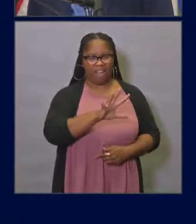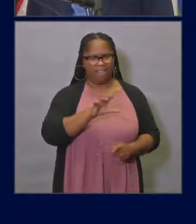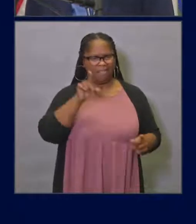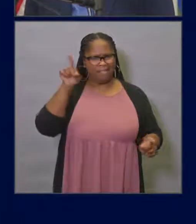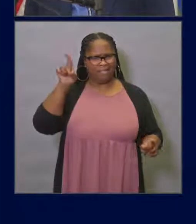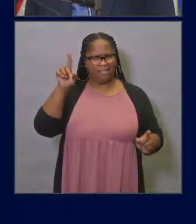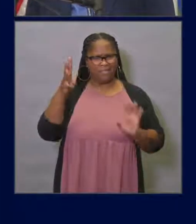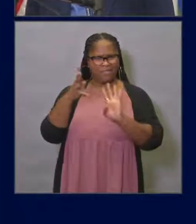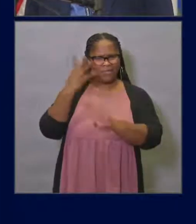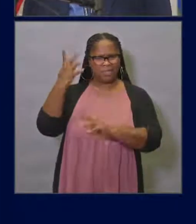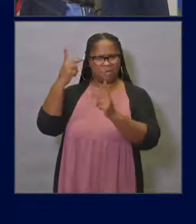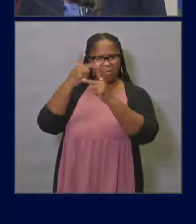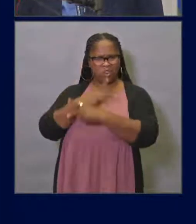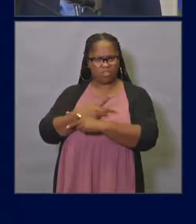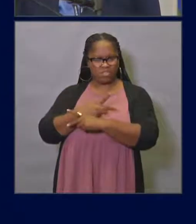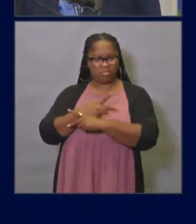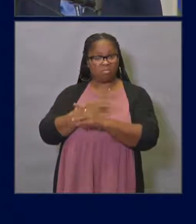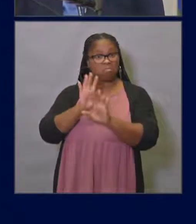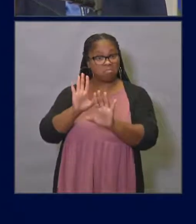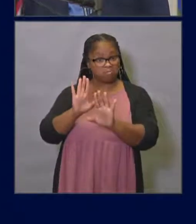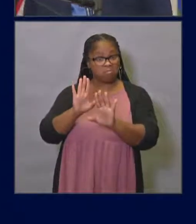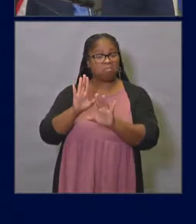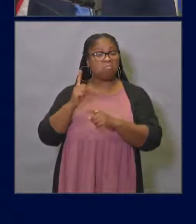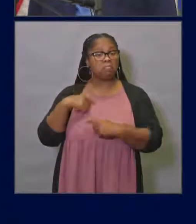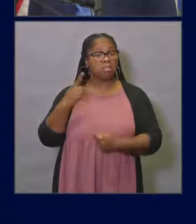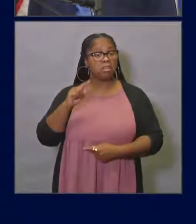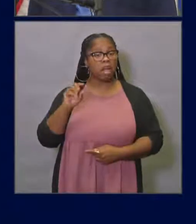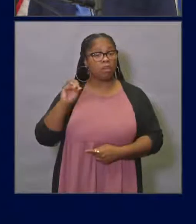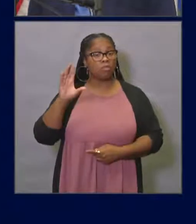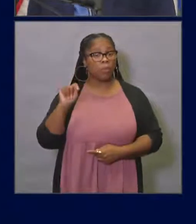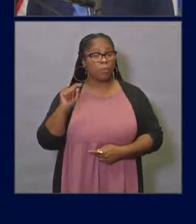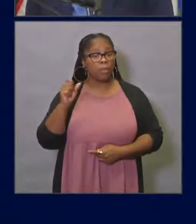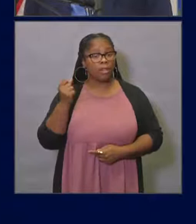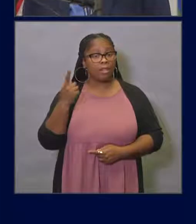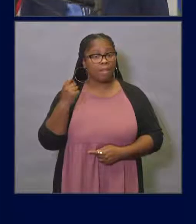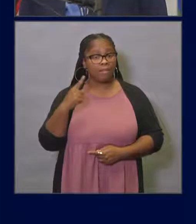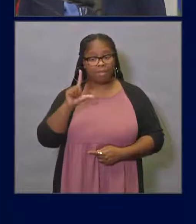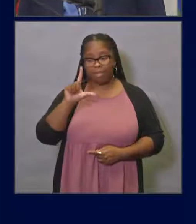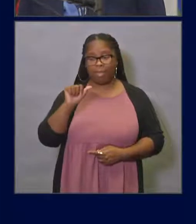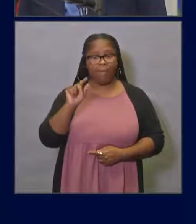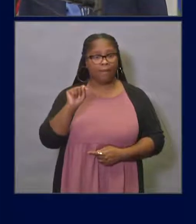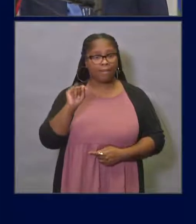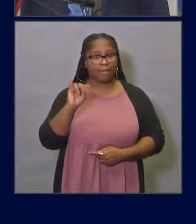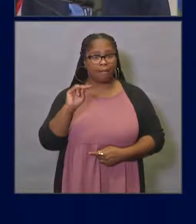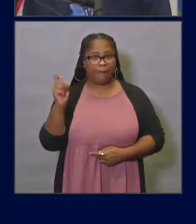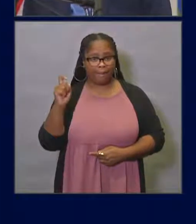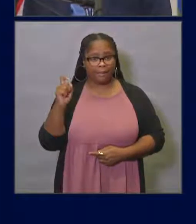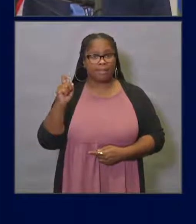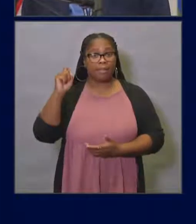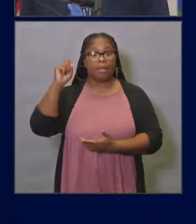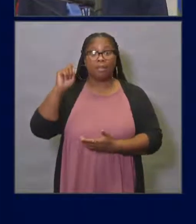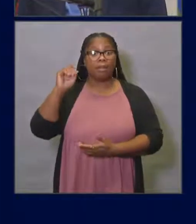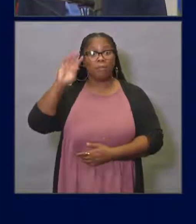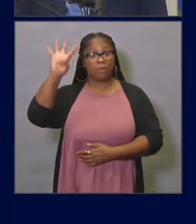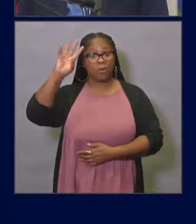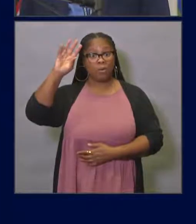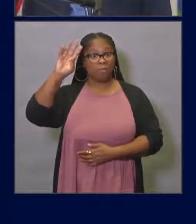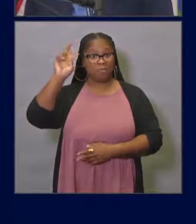people. As of October 11th, the mortality rate among Latinx residents decreased to 1.3